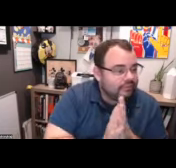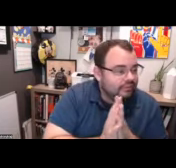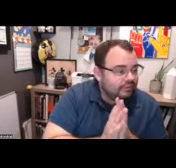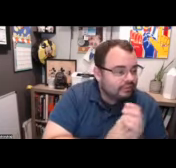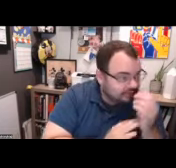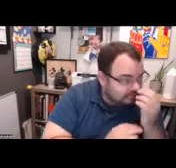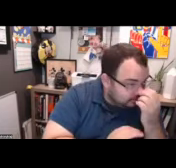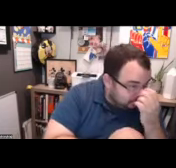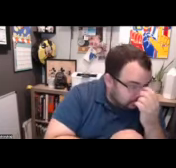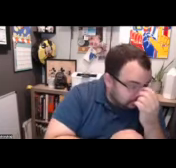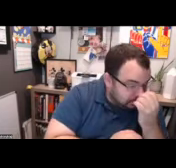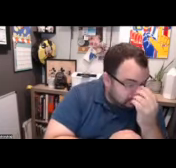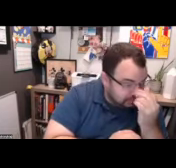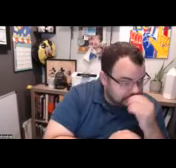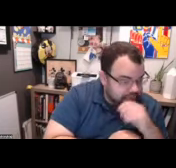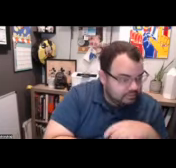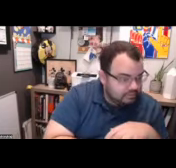Any questions so far?